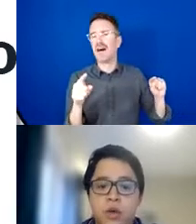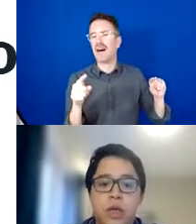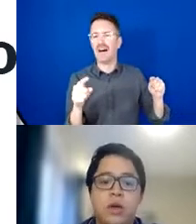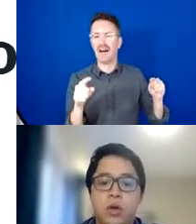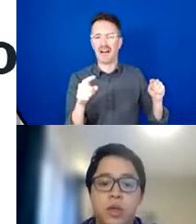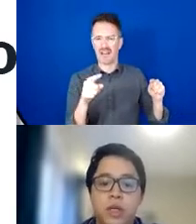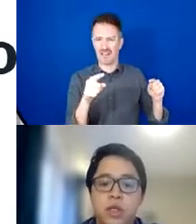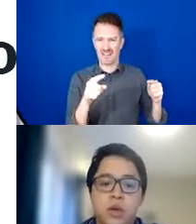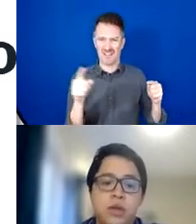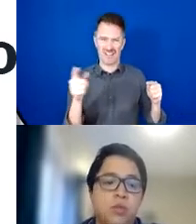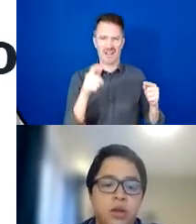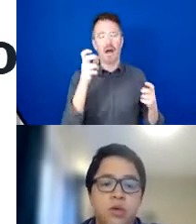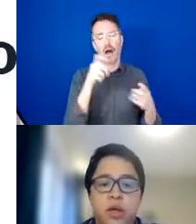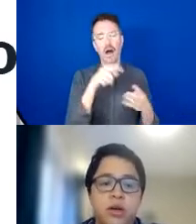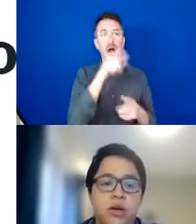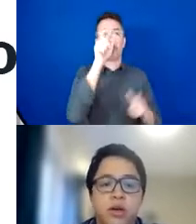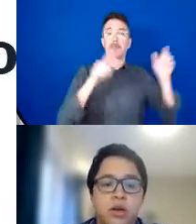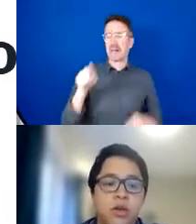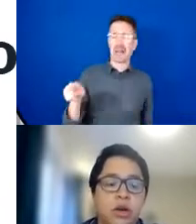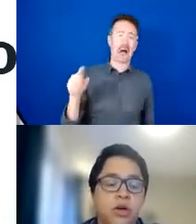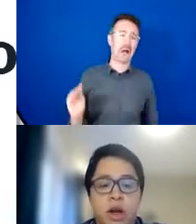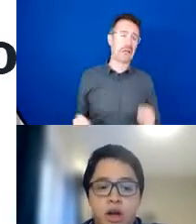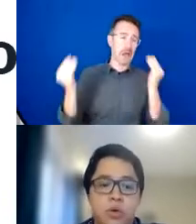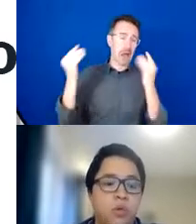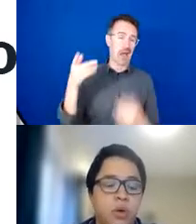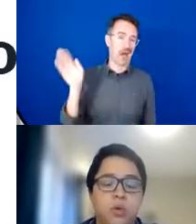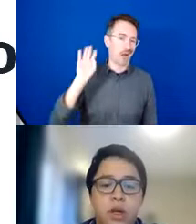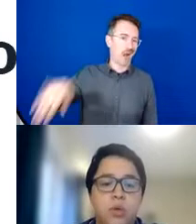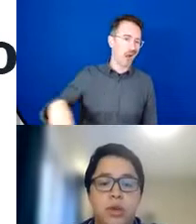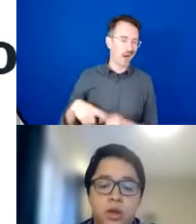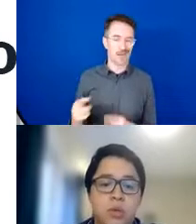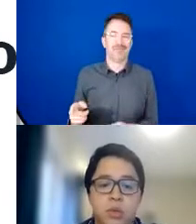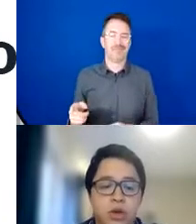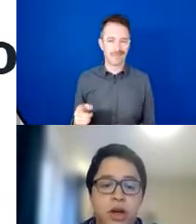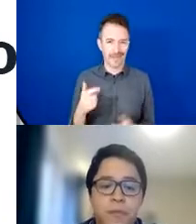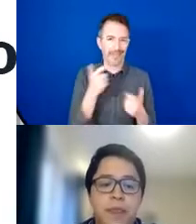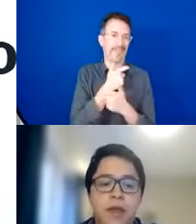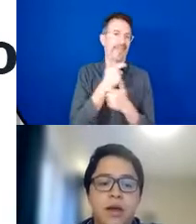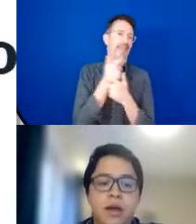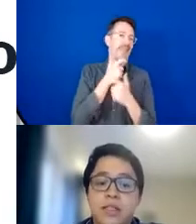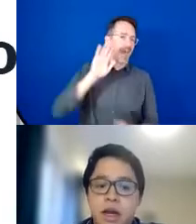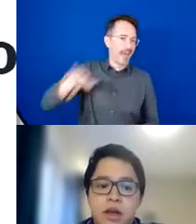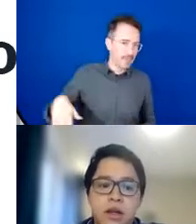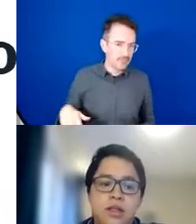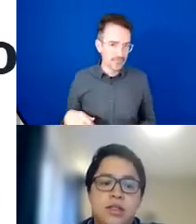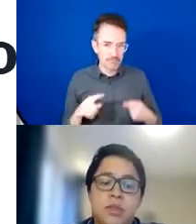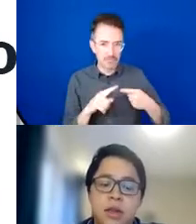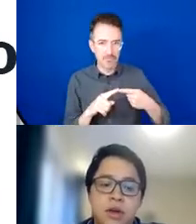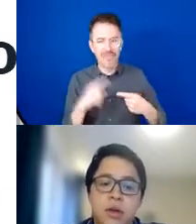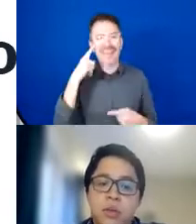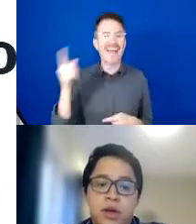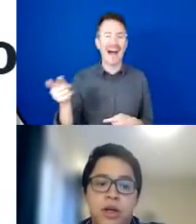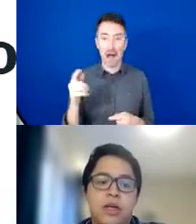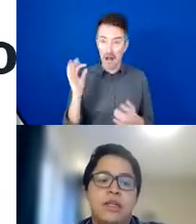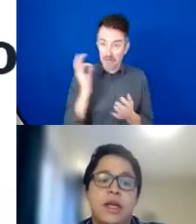or another, we can all relate to it, whether we are young or not, or we are working with young people or not. The second is something